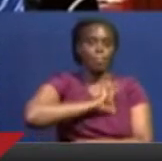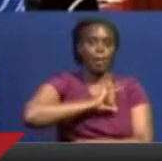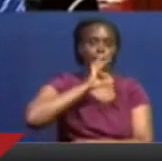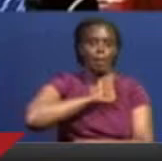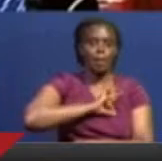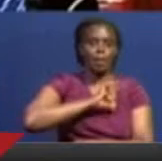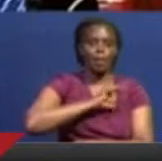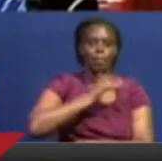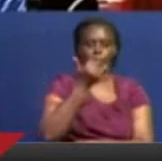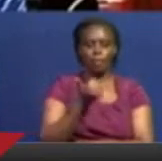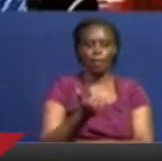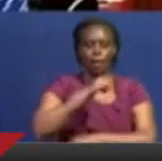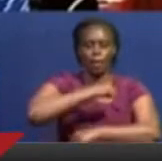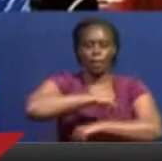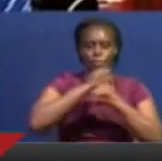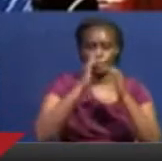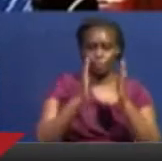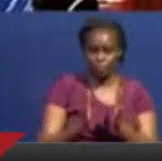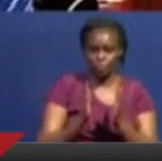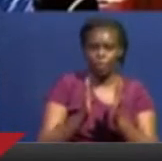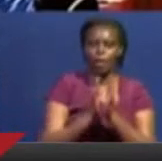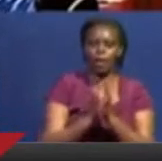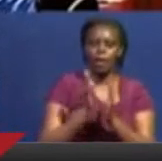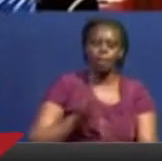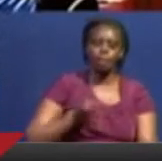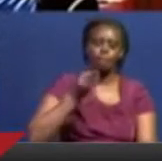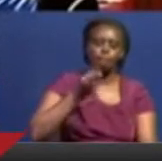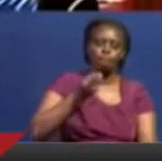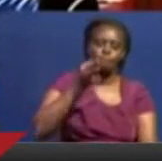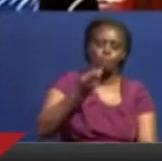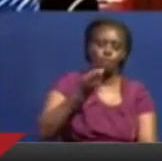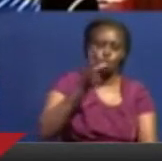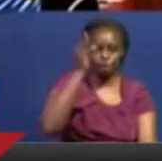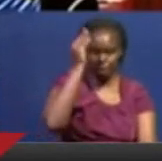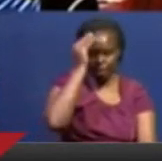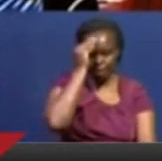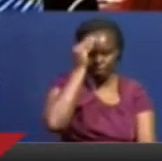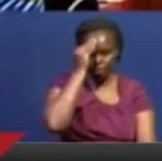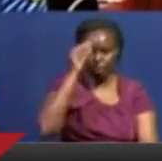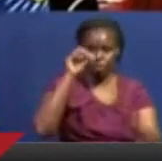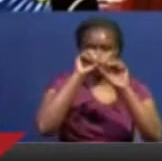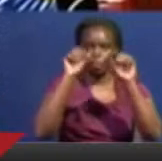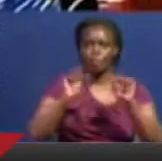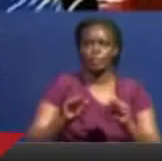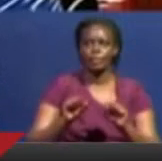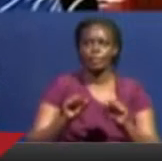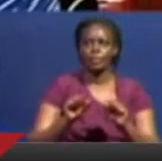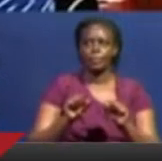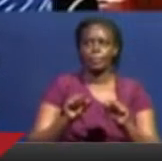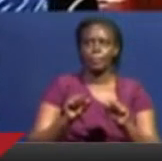of our young students and the future of our education system.